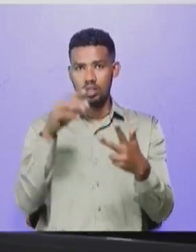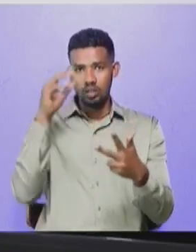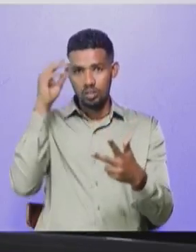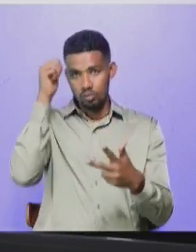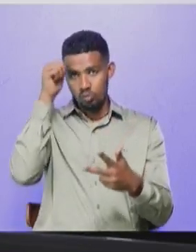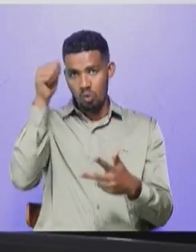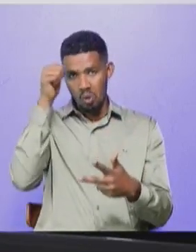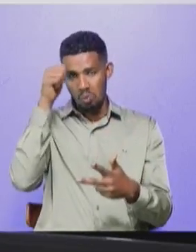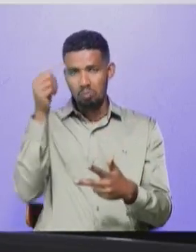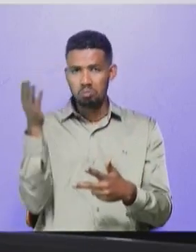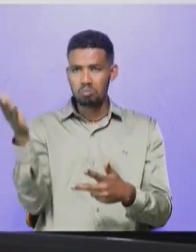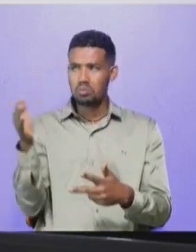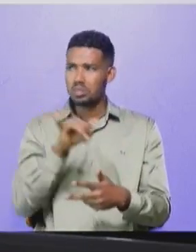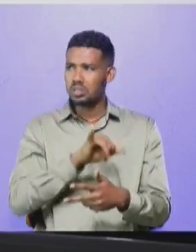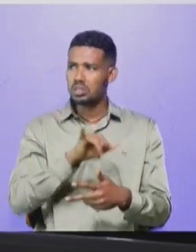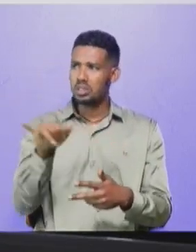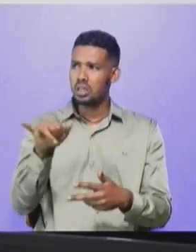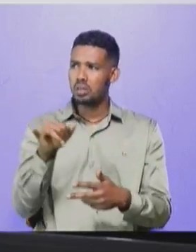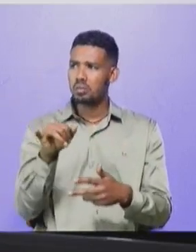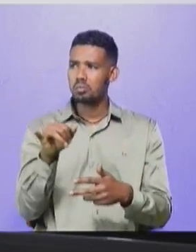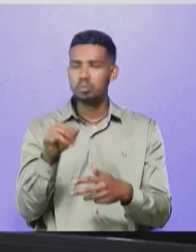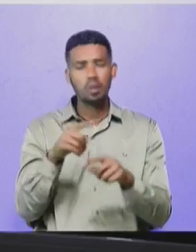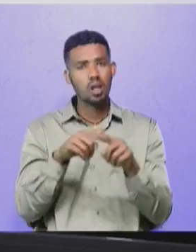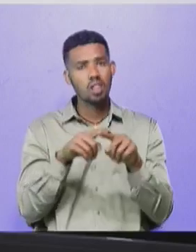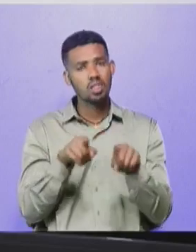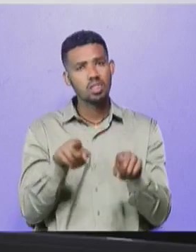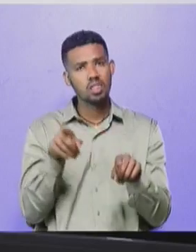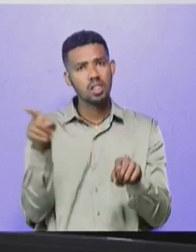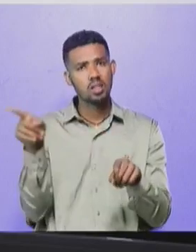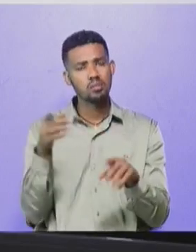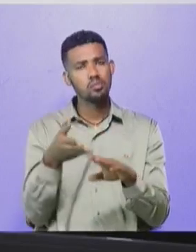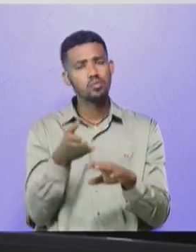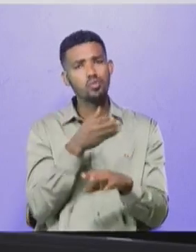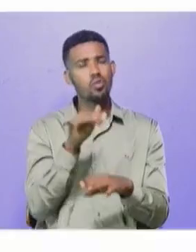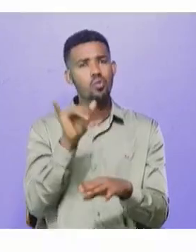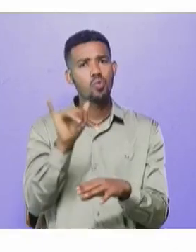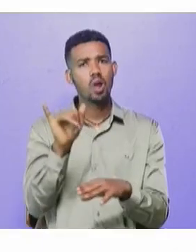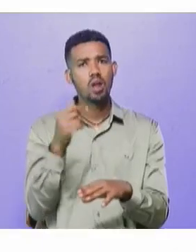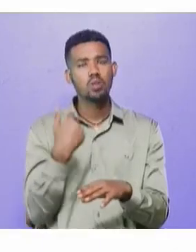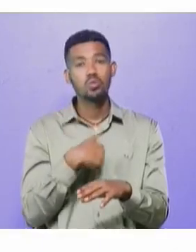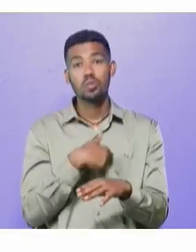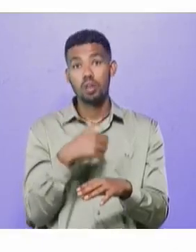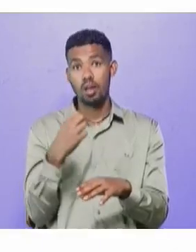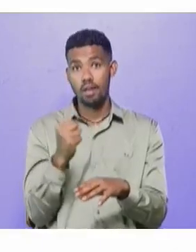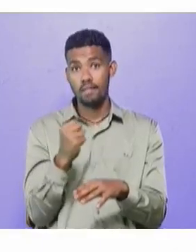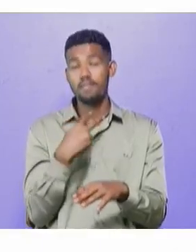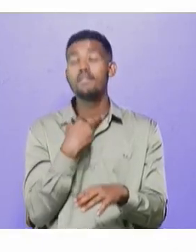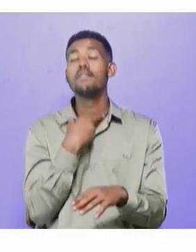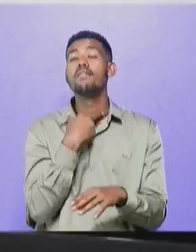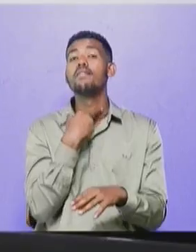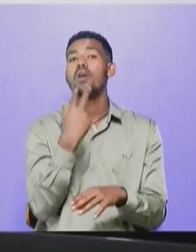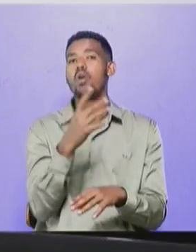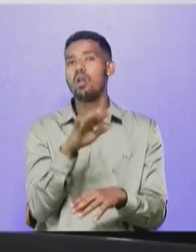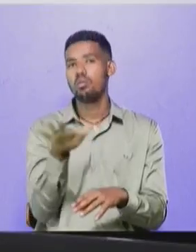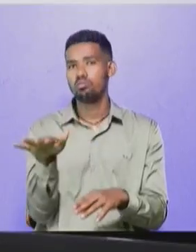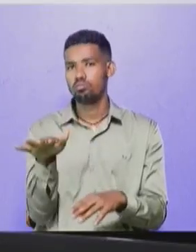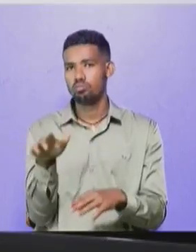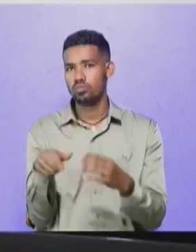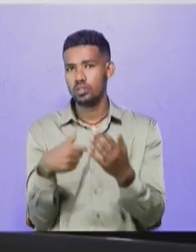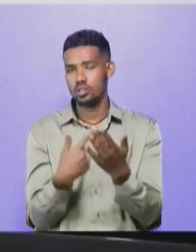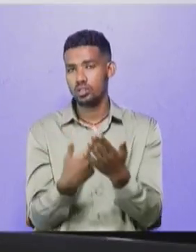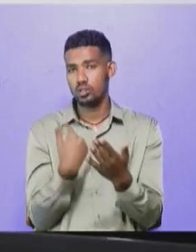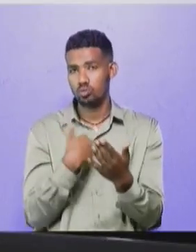the same like this example, but before Y, there is a vowel O, so